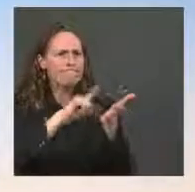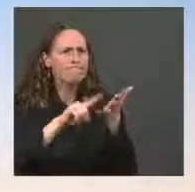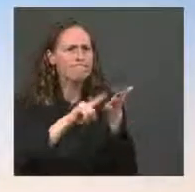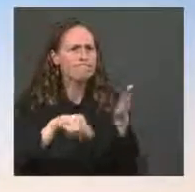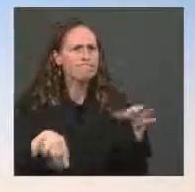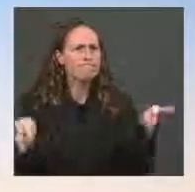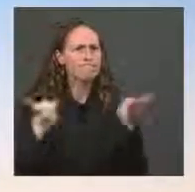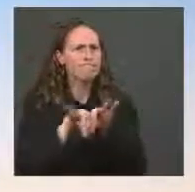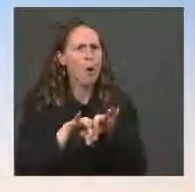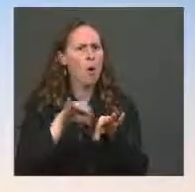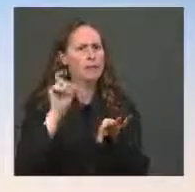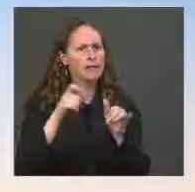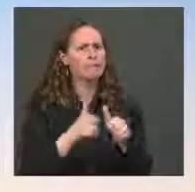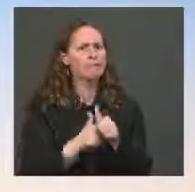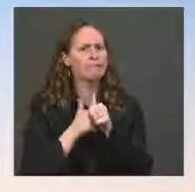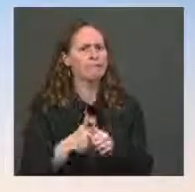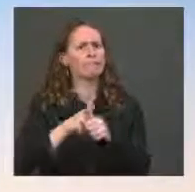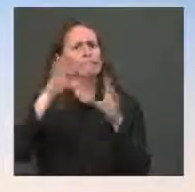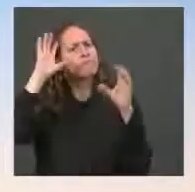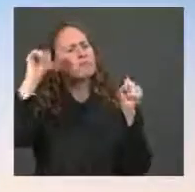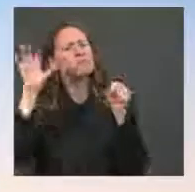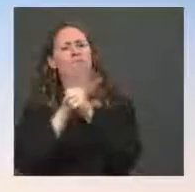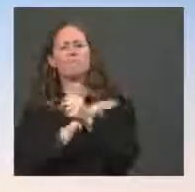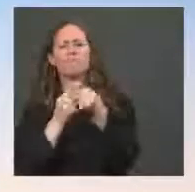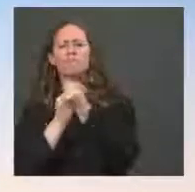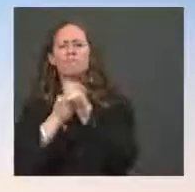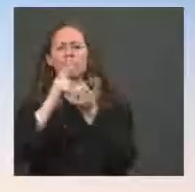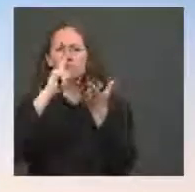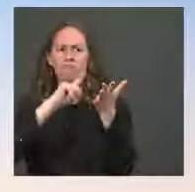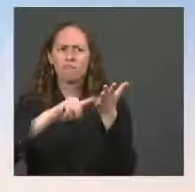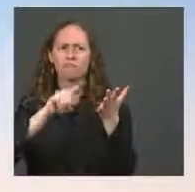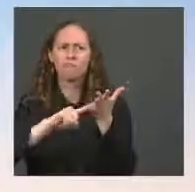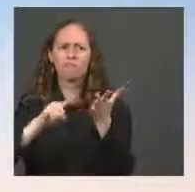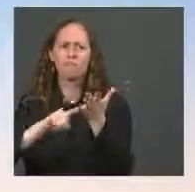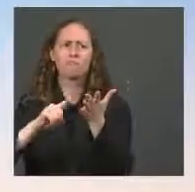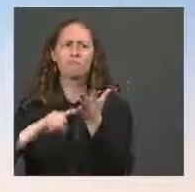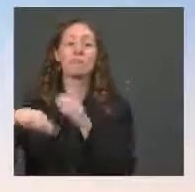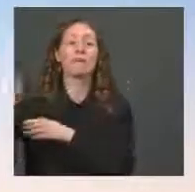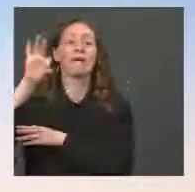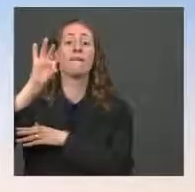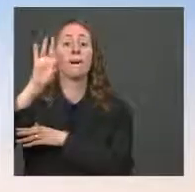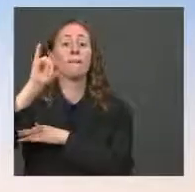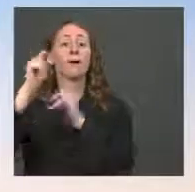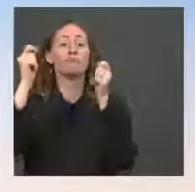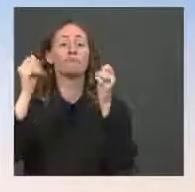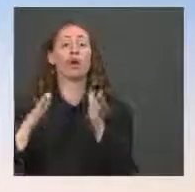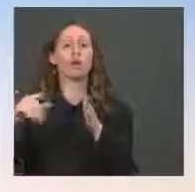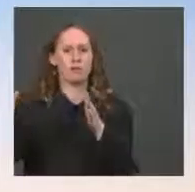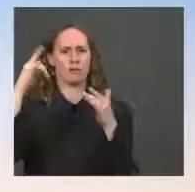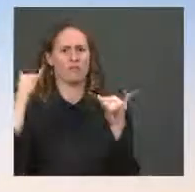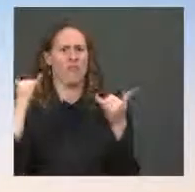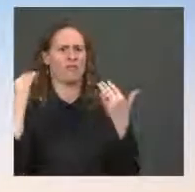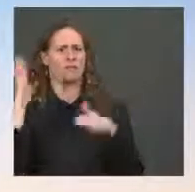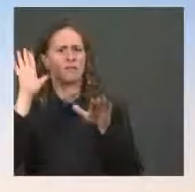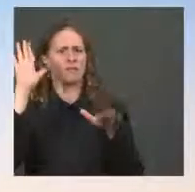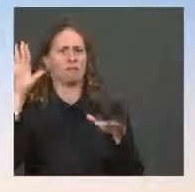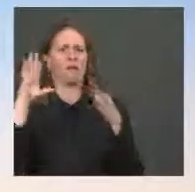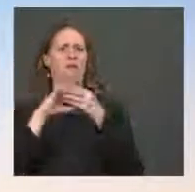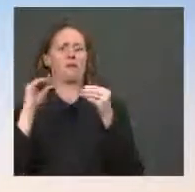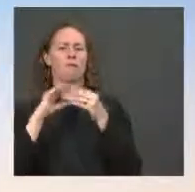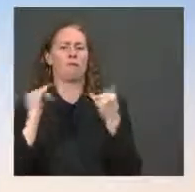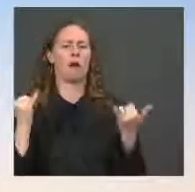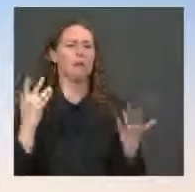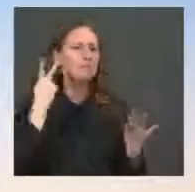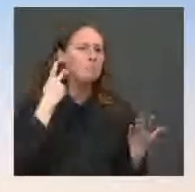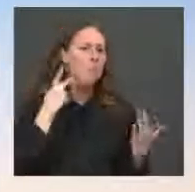followed, and the president certainly supports that. Obviously, the FBI director was also testifying today and spoke to his views of what went wrong here, so I point you to